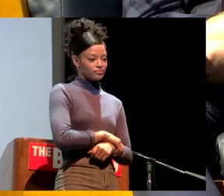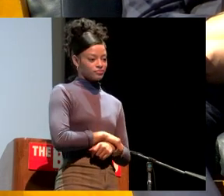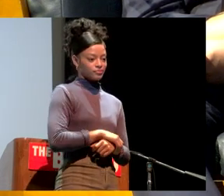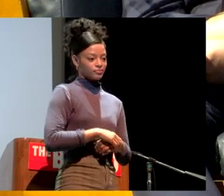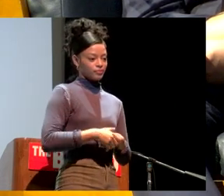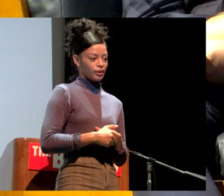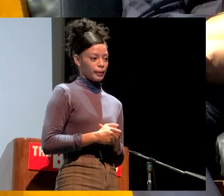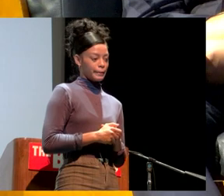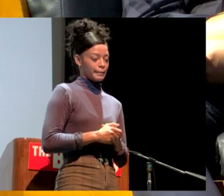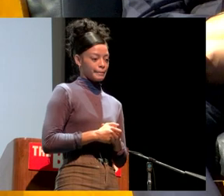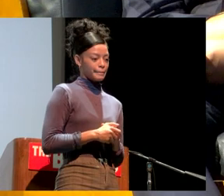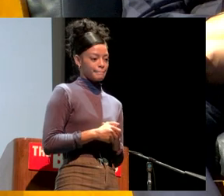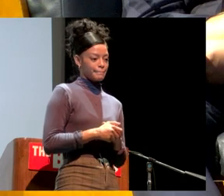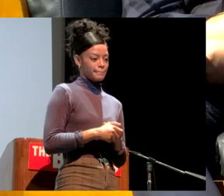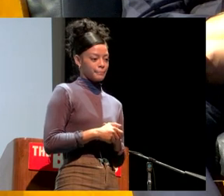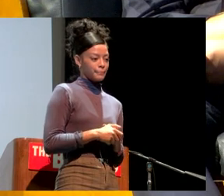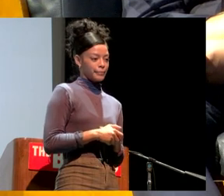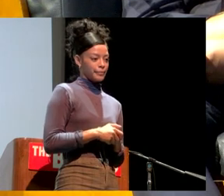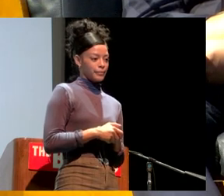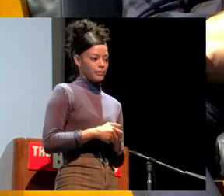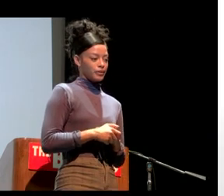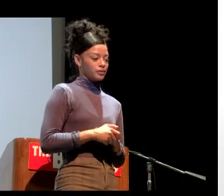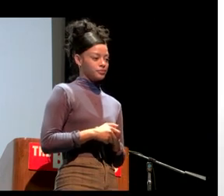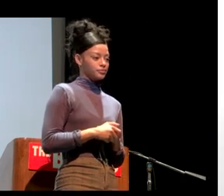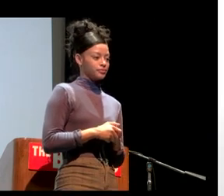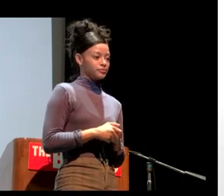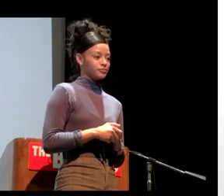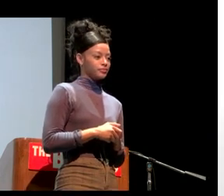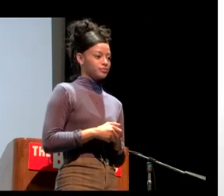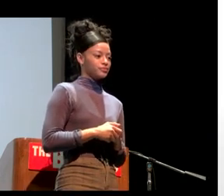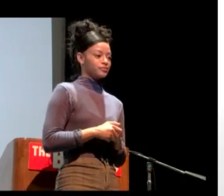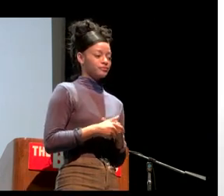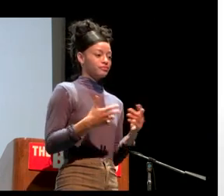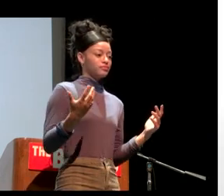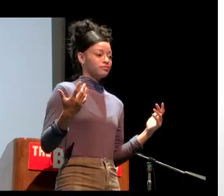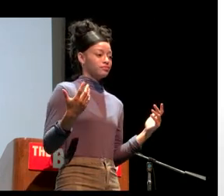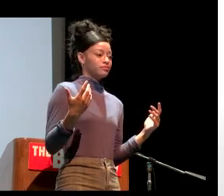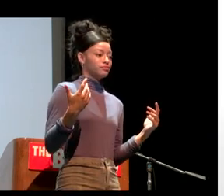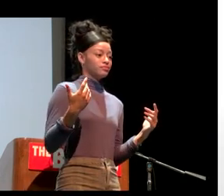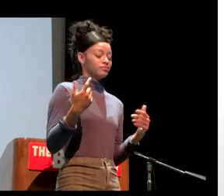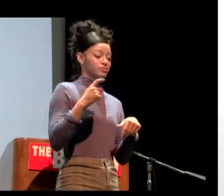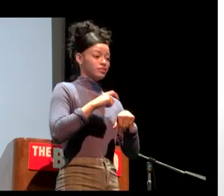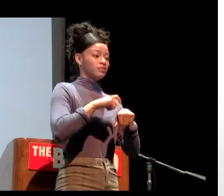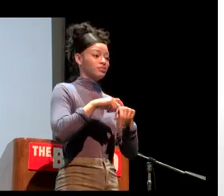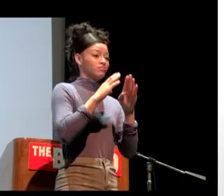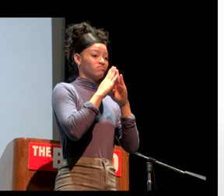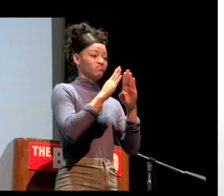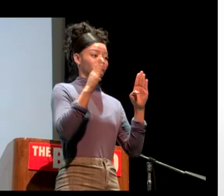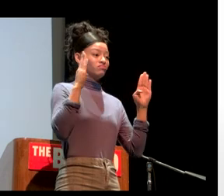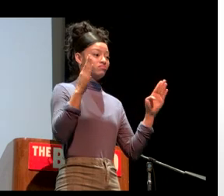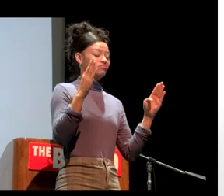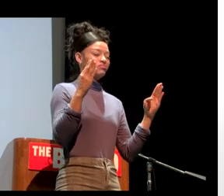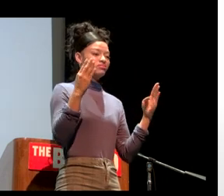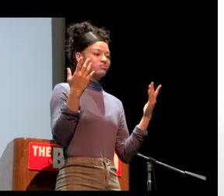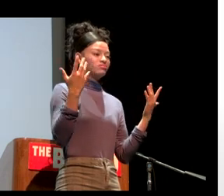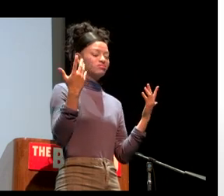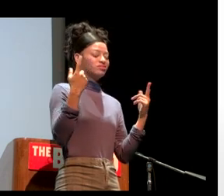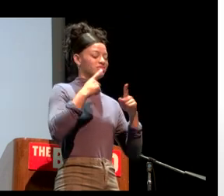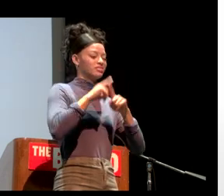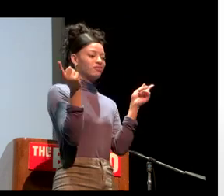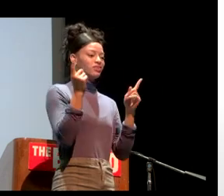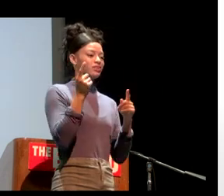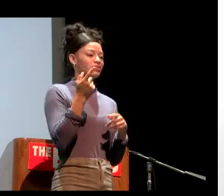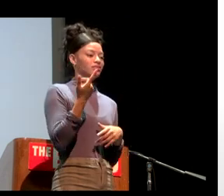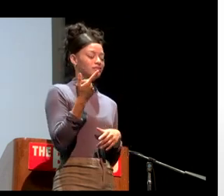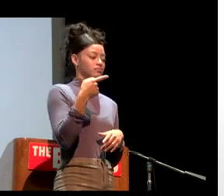Just like in Fortnite, you have a limited time live events, because we think we live a lot more in a live world, and as well, I don't want to offer the service forever because